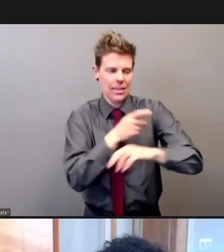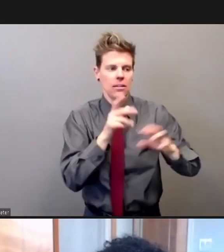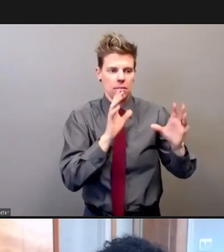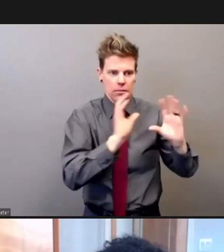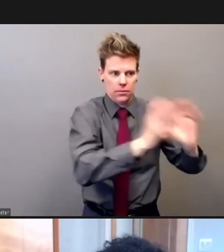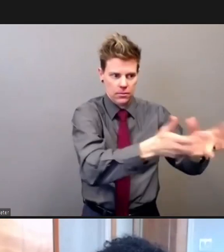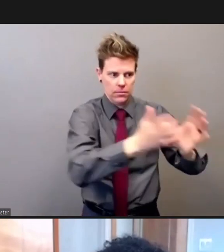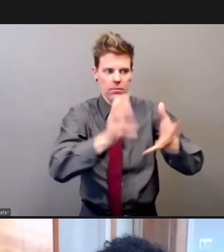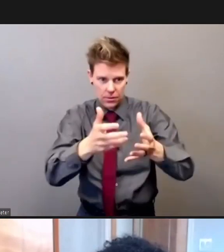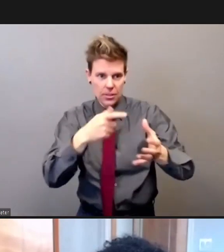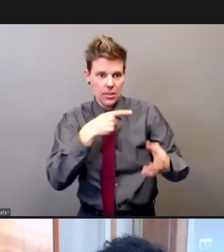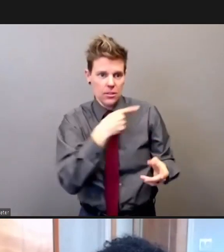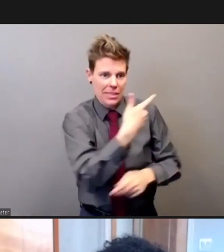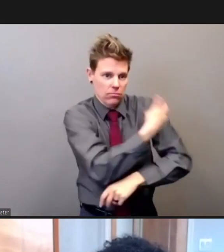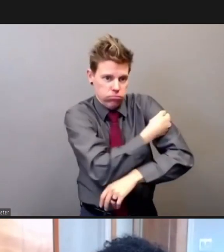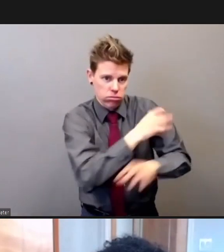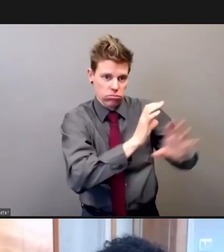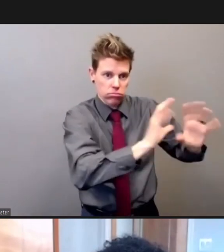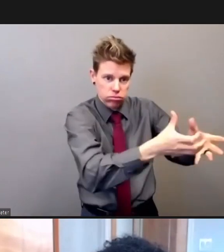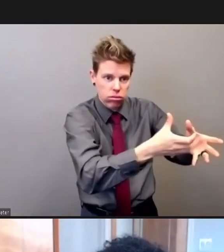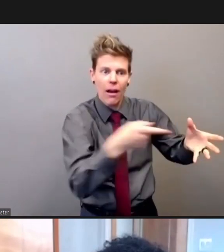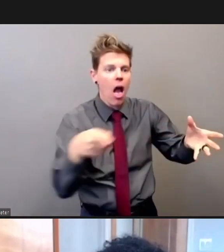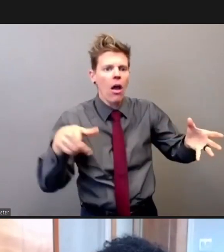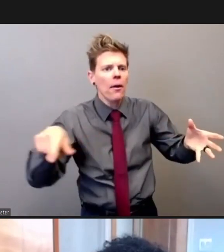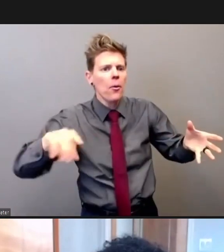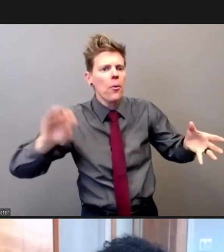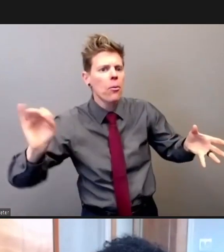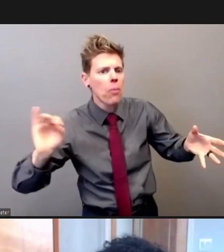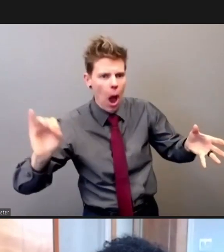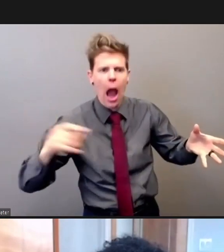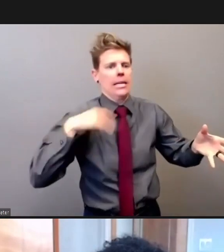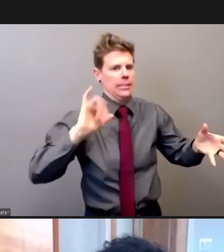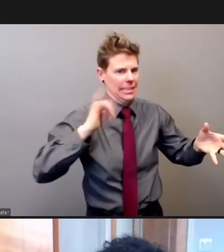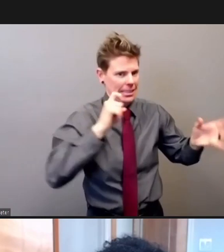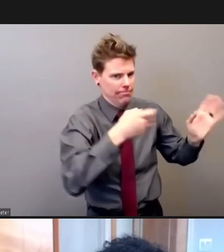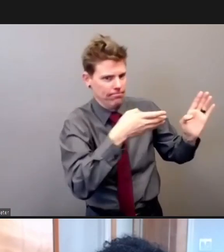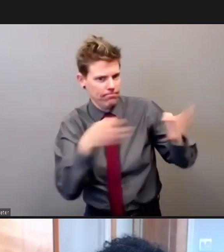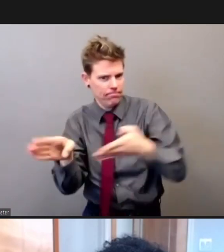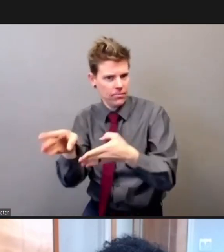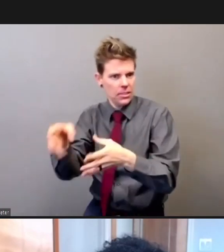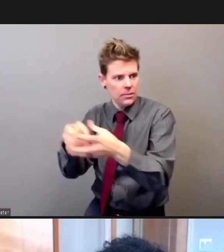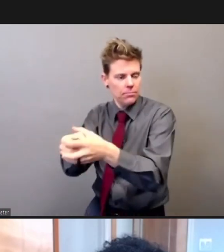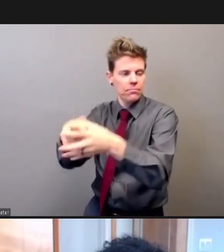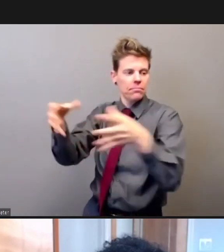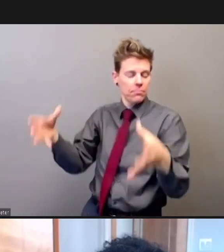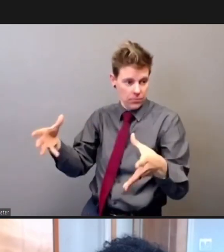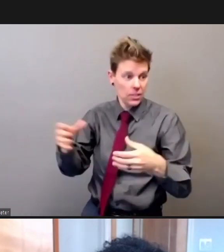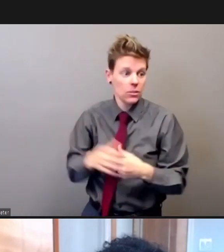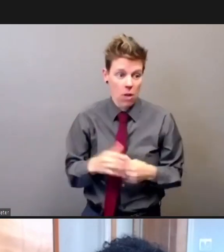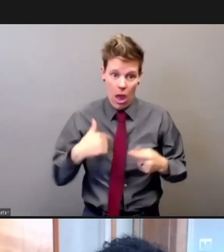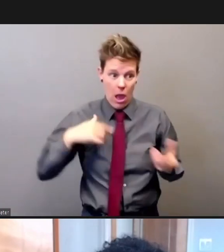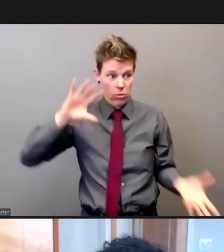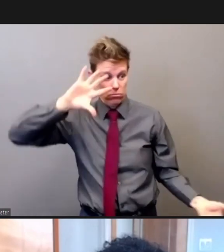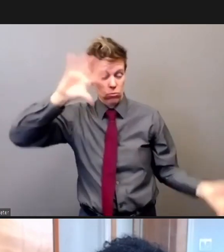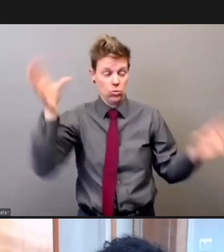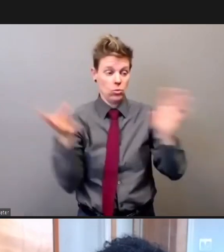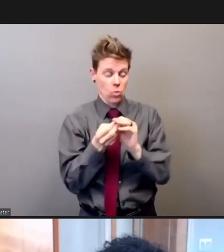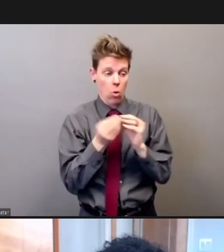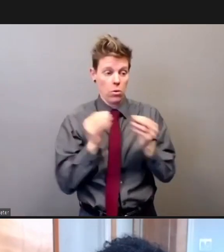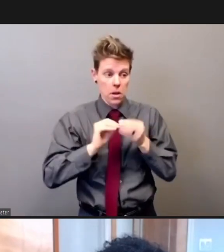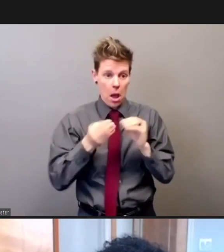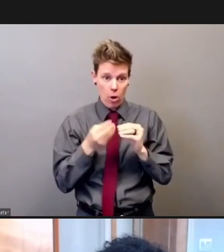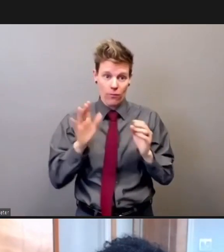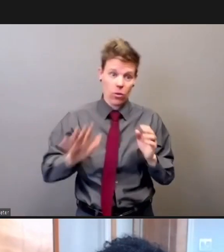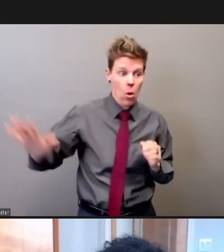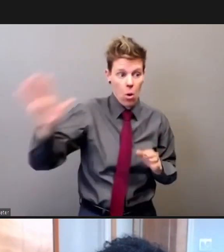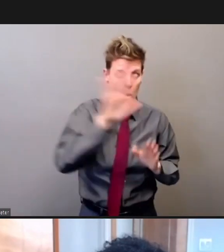and they are, what does that do to the total population percentage that are getting vaccines? And that data wasn't